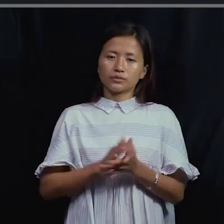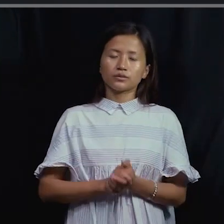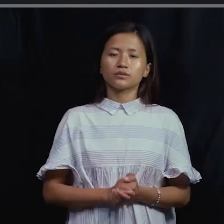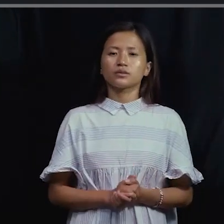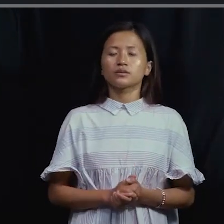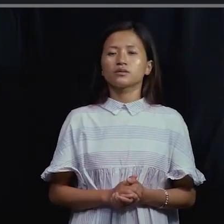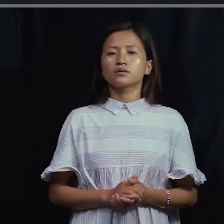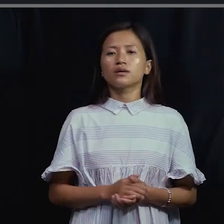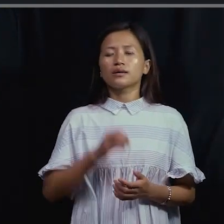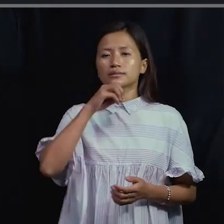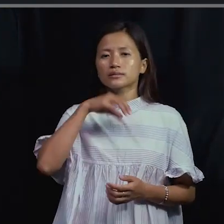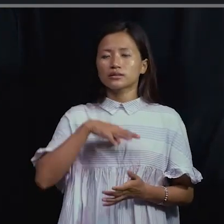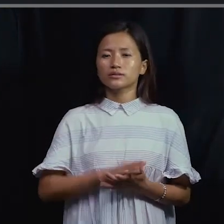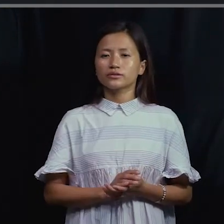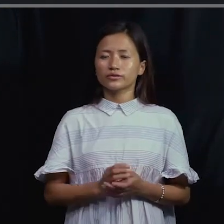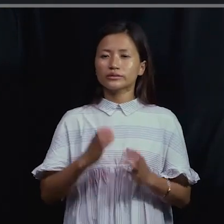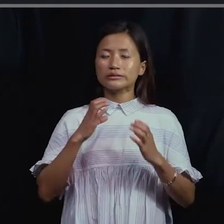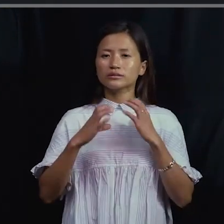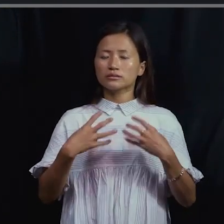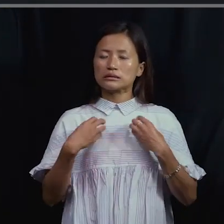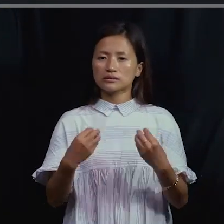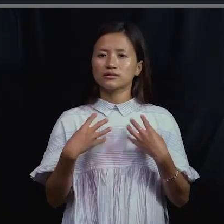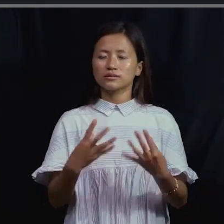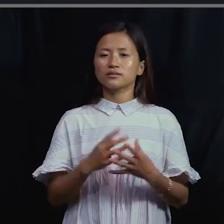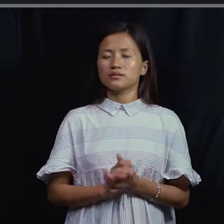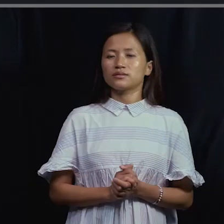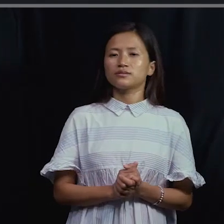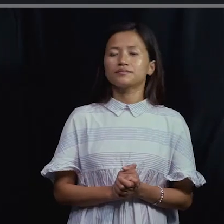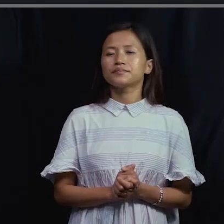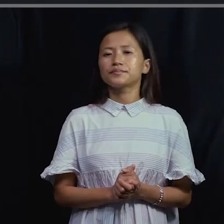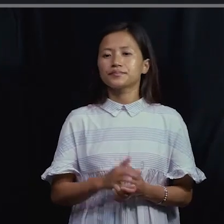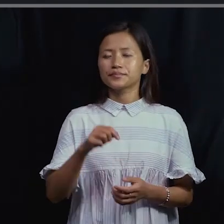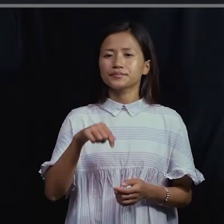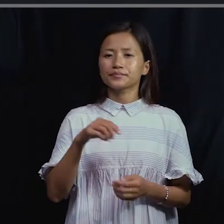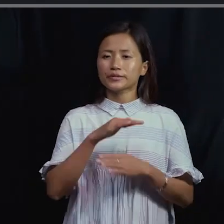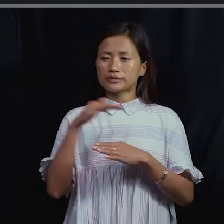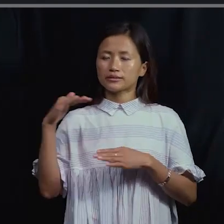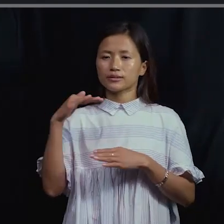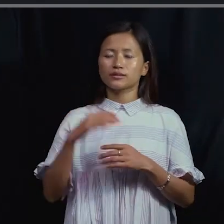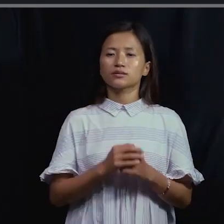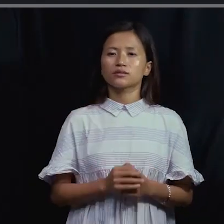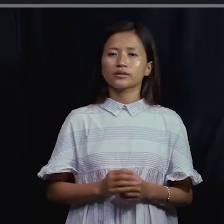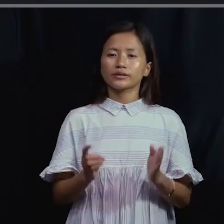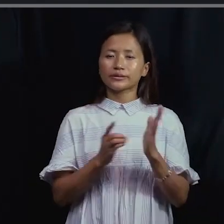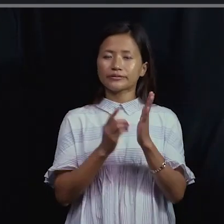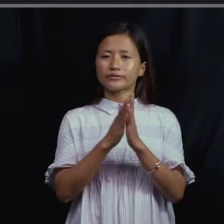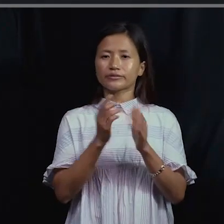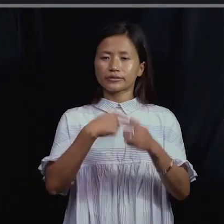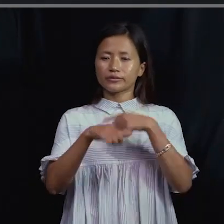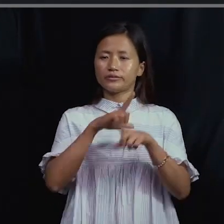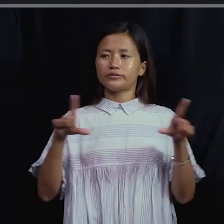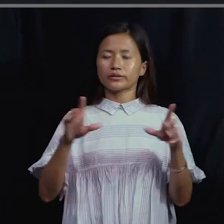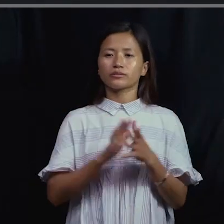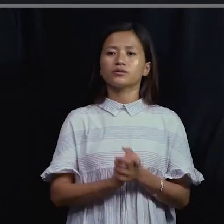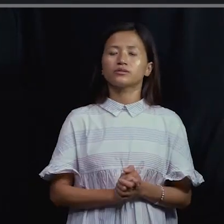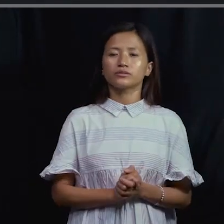the adolescent is very curious. And then here in the stage, they develop an apt for language also. So what